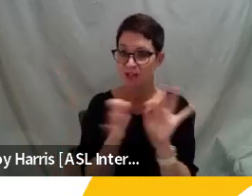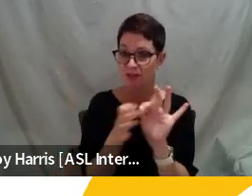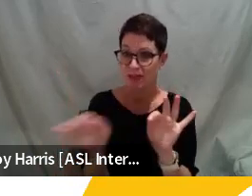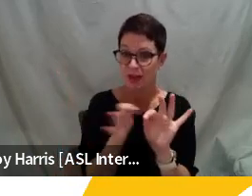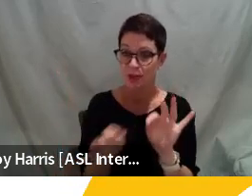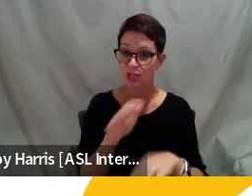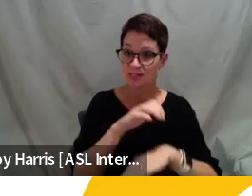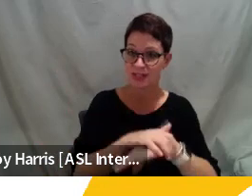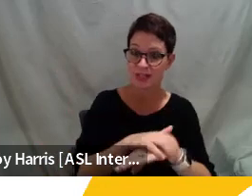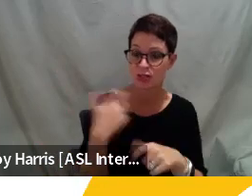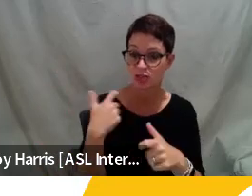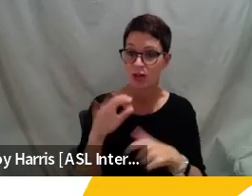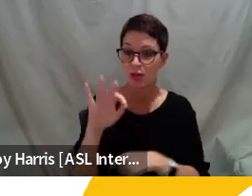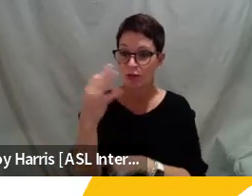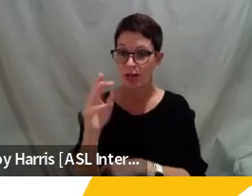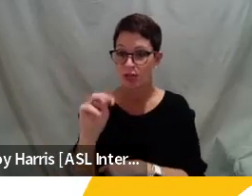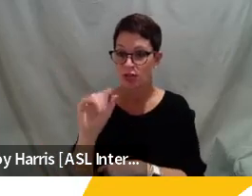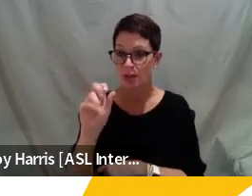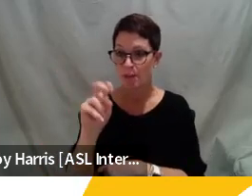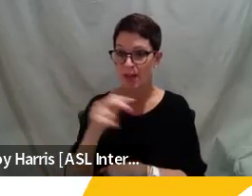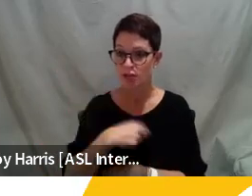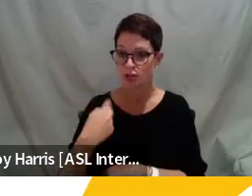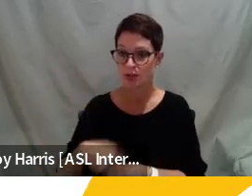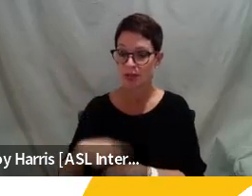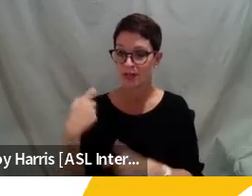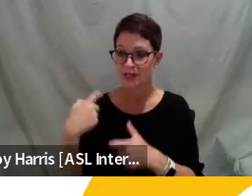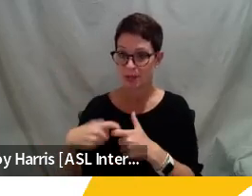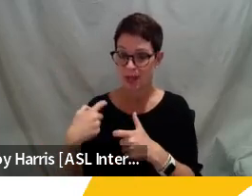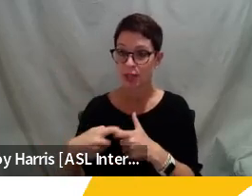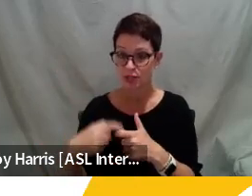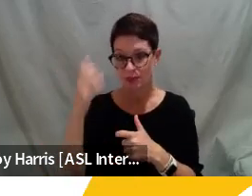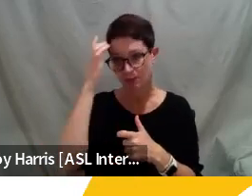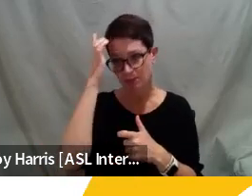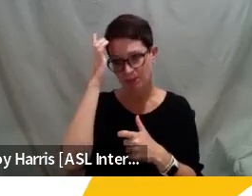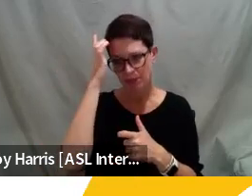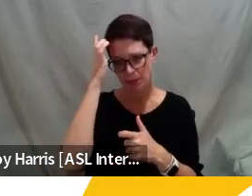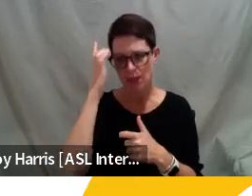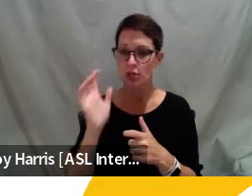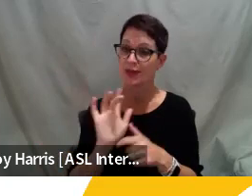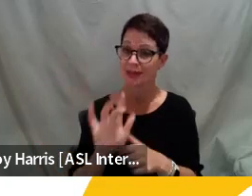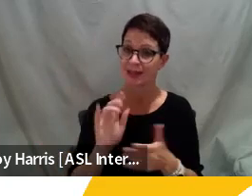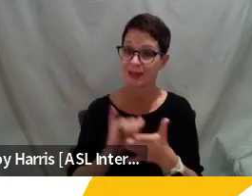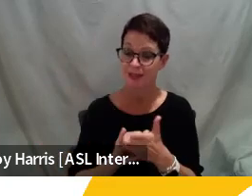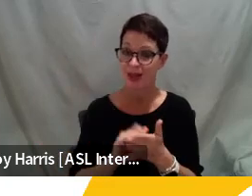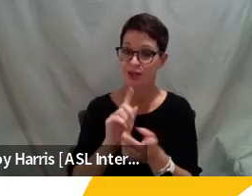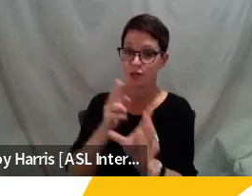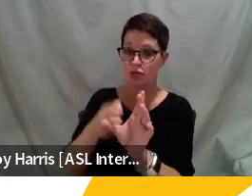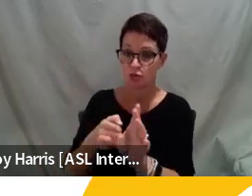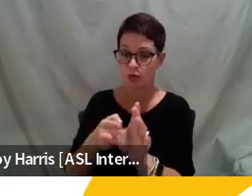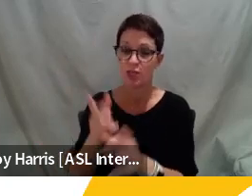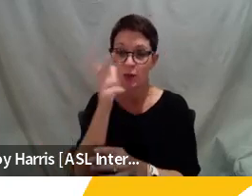languages: English, French, Mandarin, and Spanish. You can tune in order to hear the workshop in that